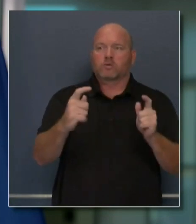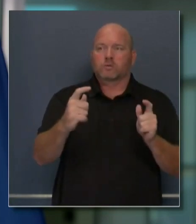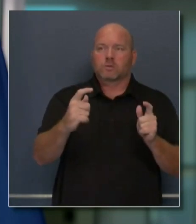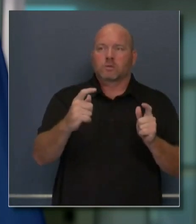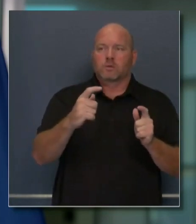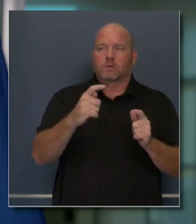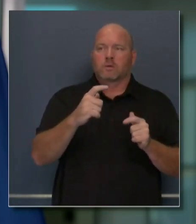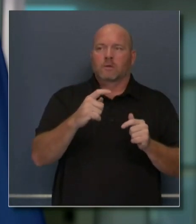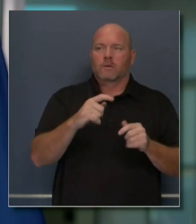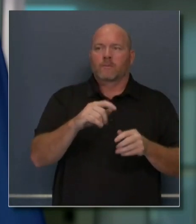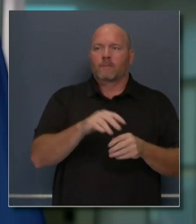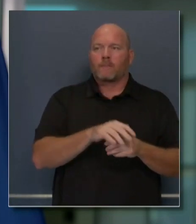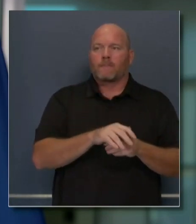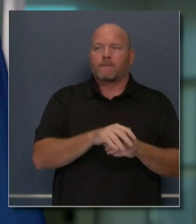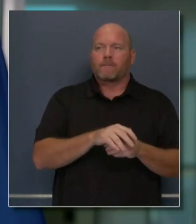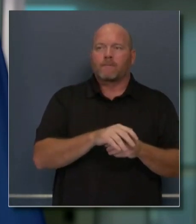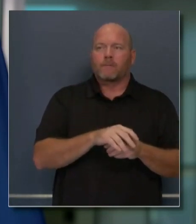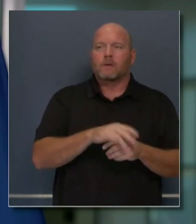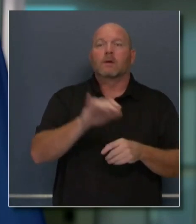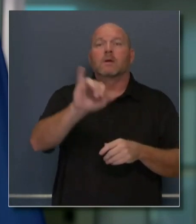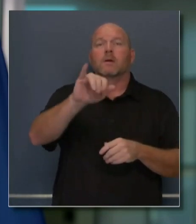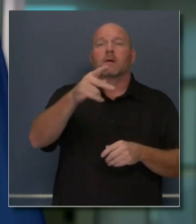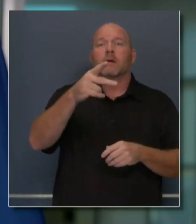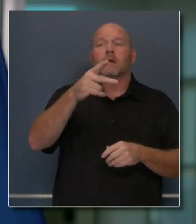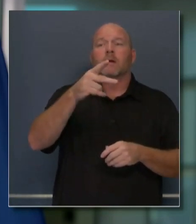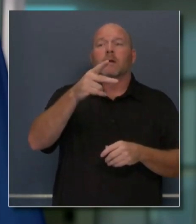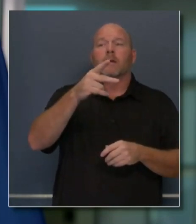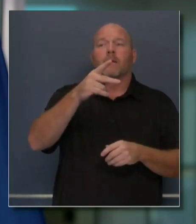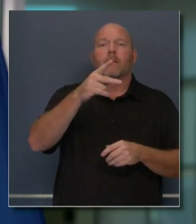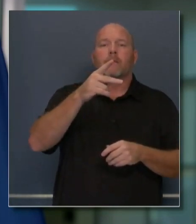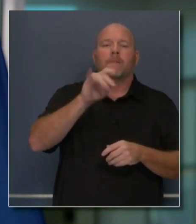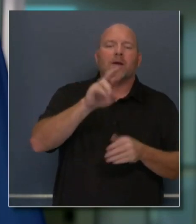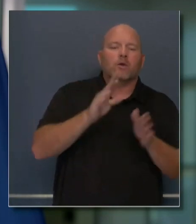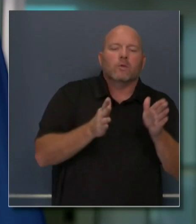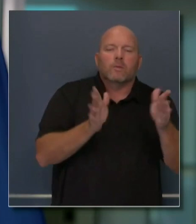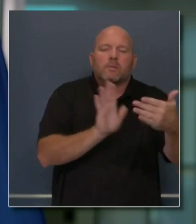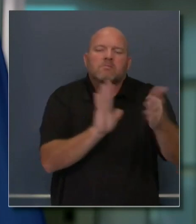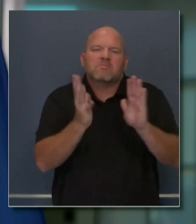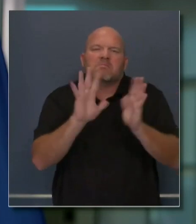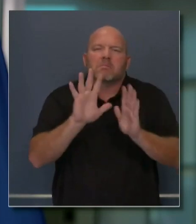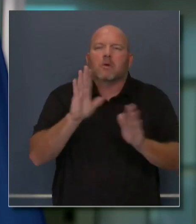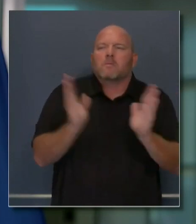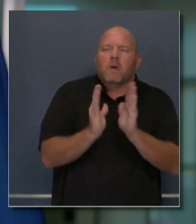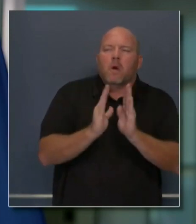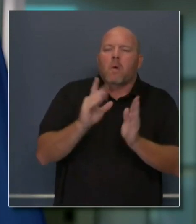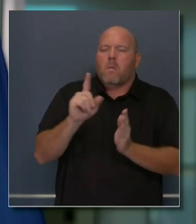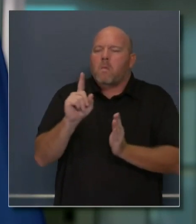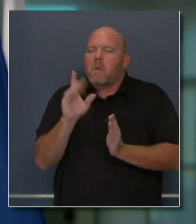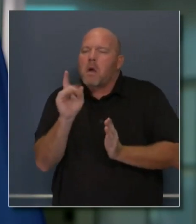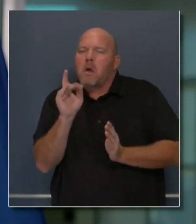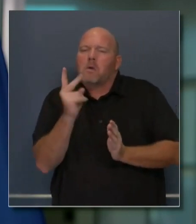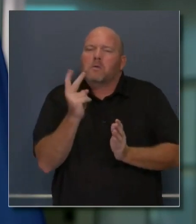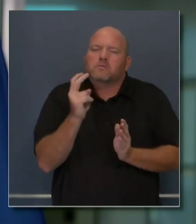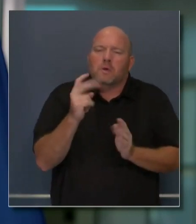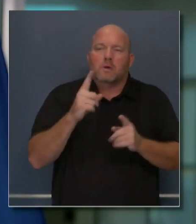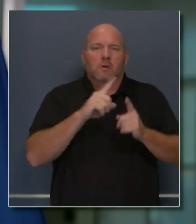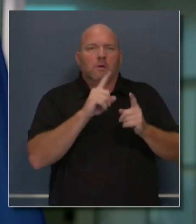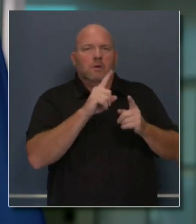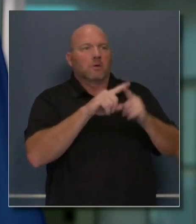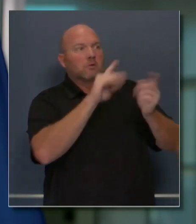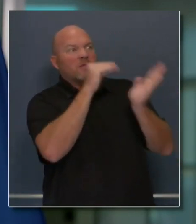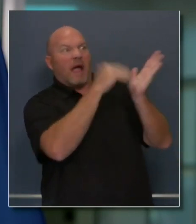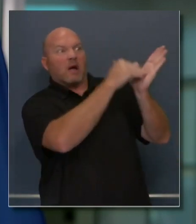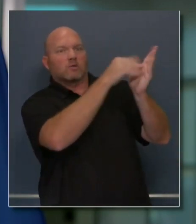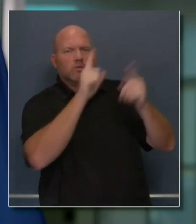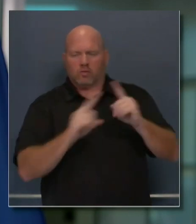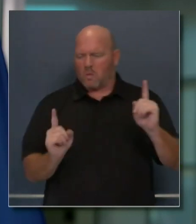pier in a smaller community, it's a few hundred. And so all of this has to be considered. All of that is distinctive, and all of that requires nuance. And